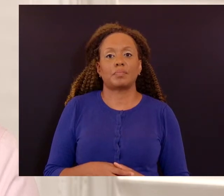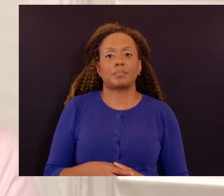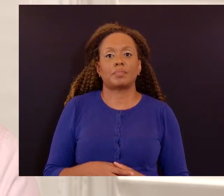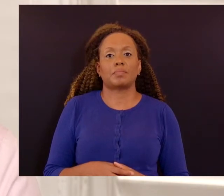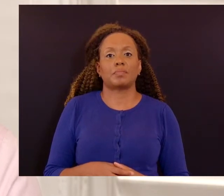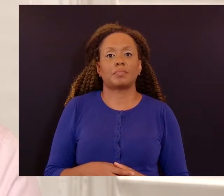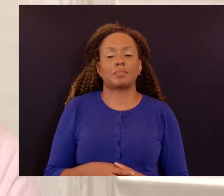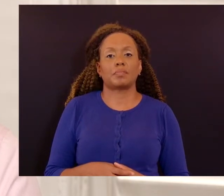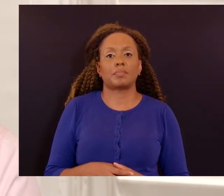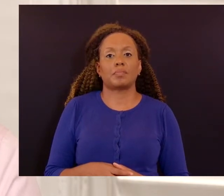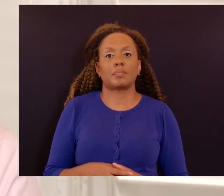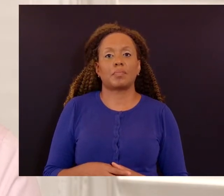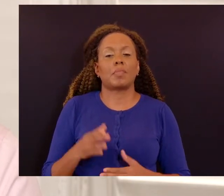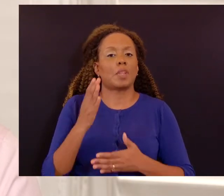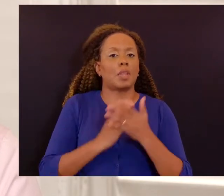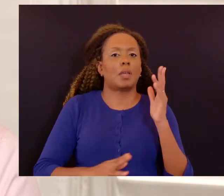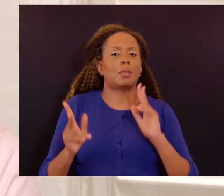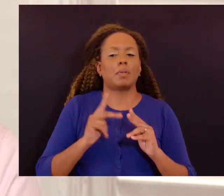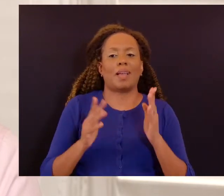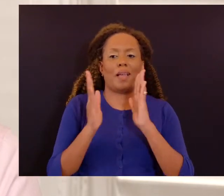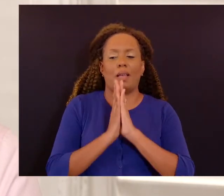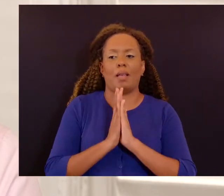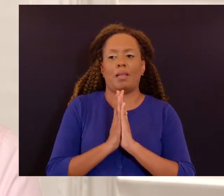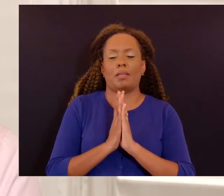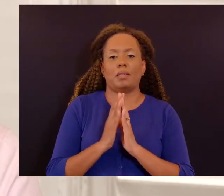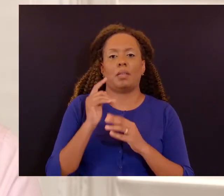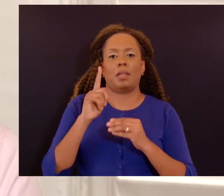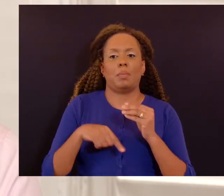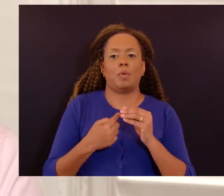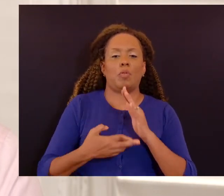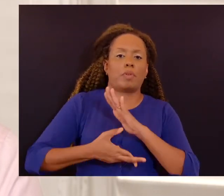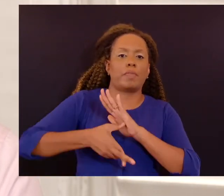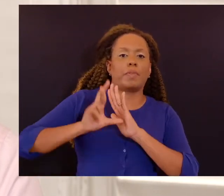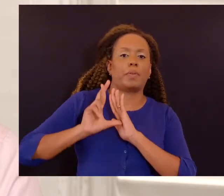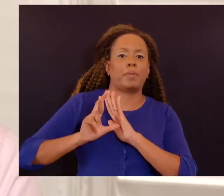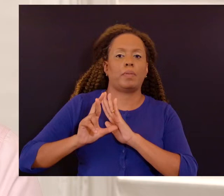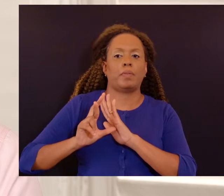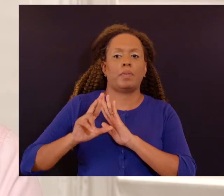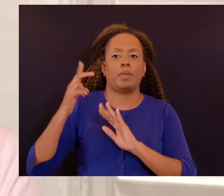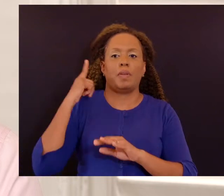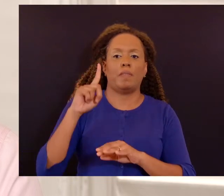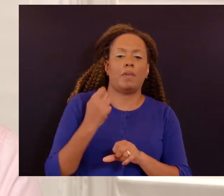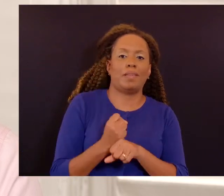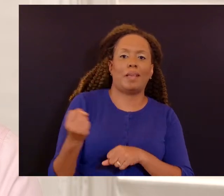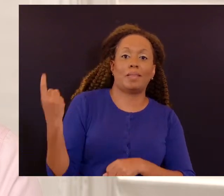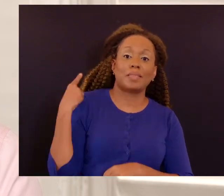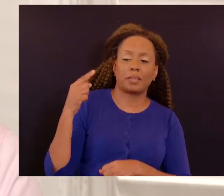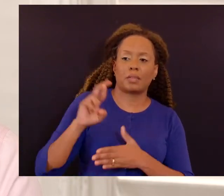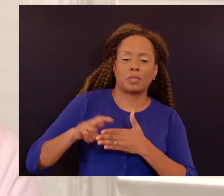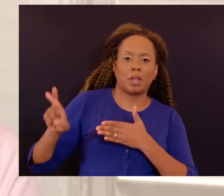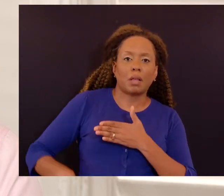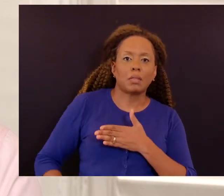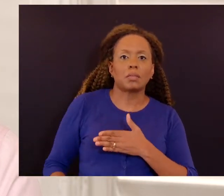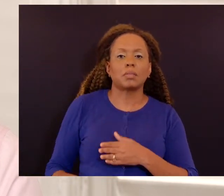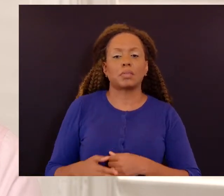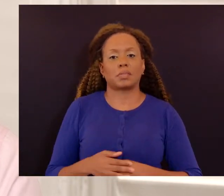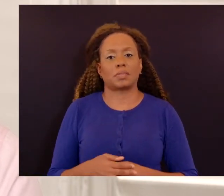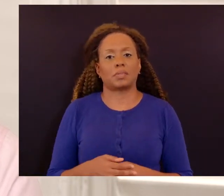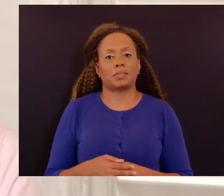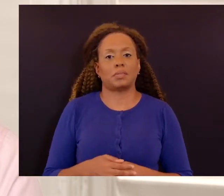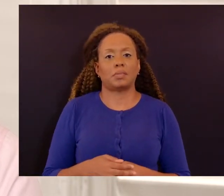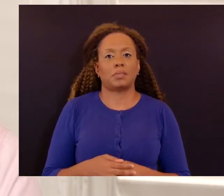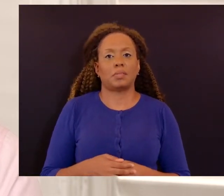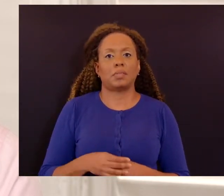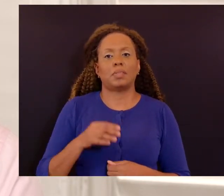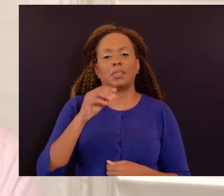the request for reviews regarding the 2020 examination results, at the CSEC